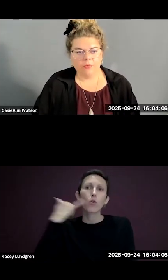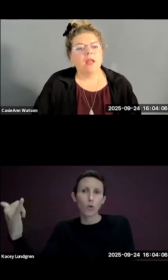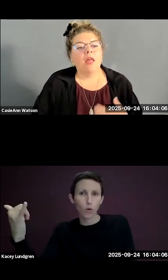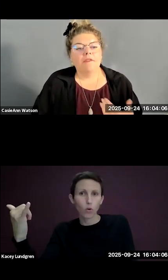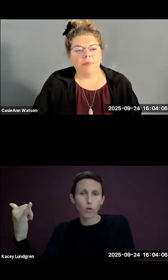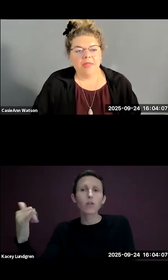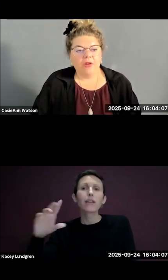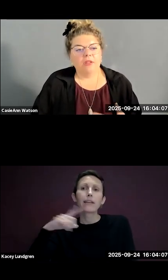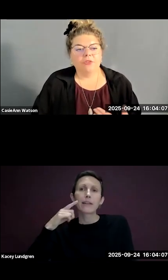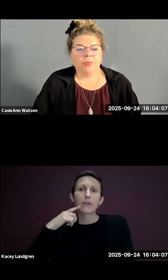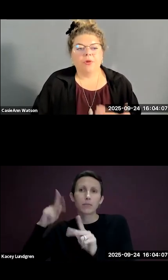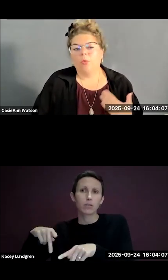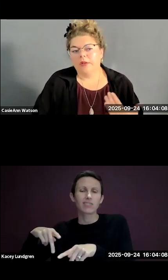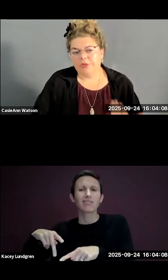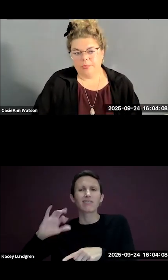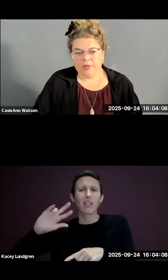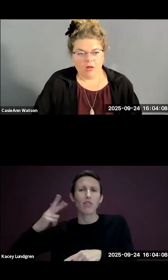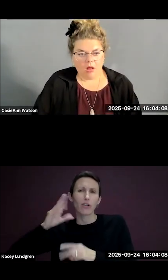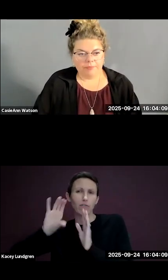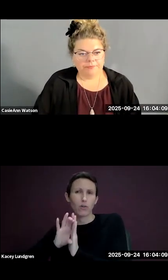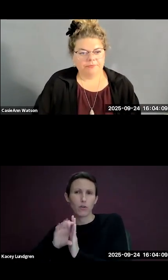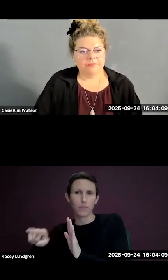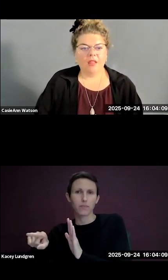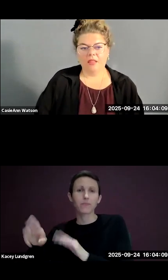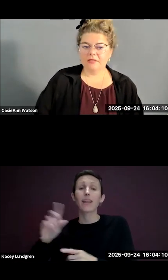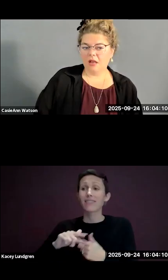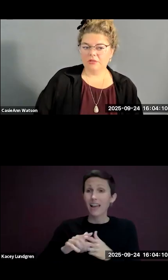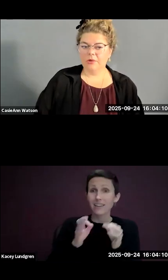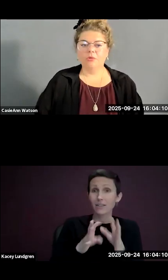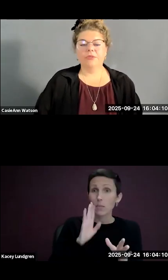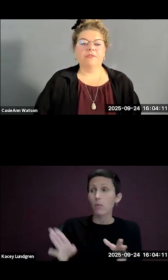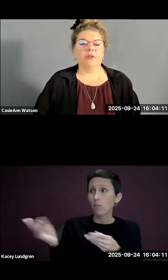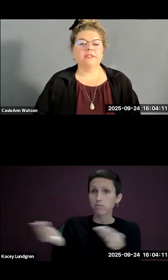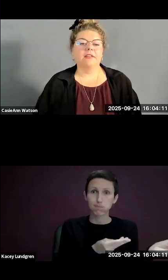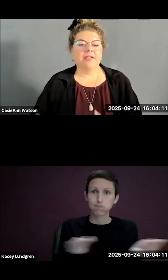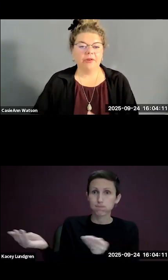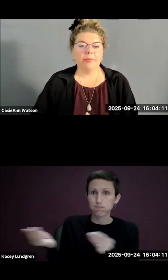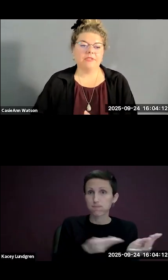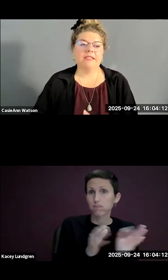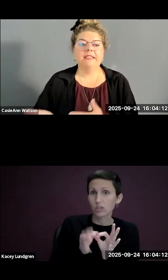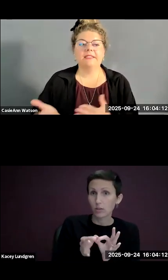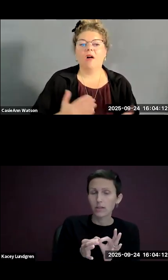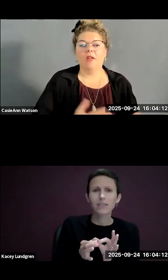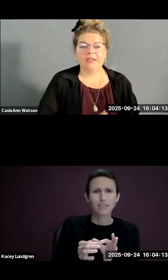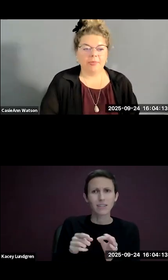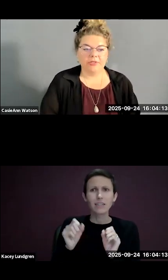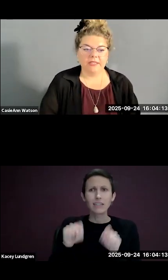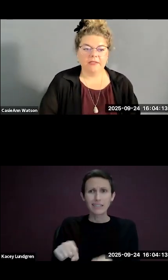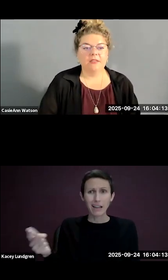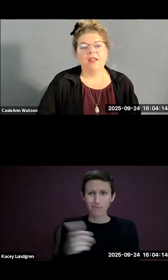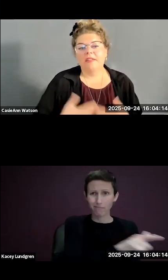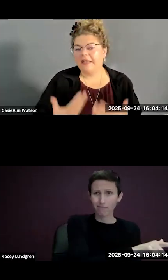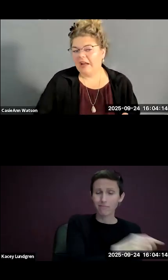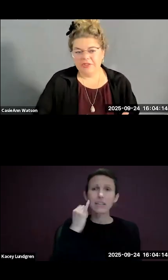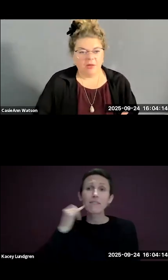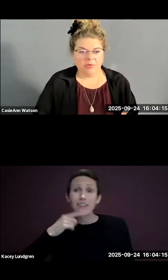last photo. From there, the interpreter will interpret the call. This also goes in reverse. If a hearing person needs to call a deaf